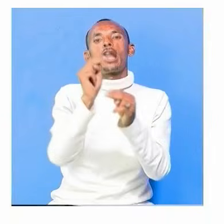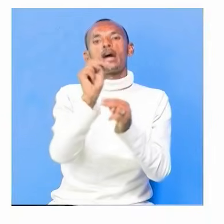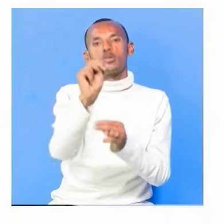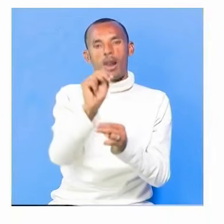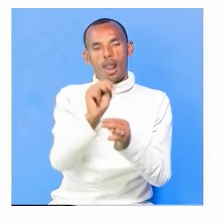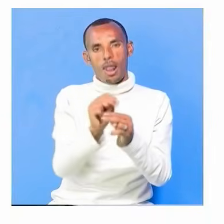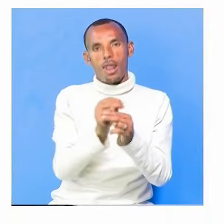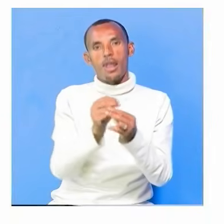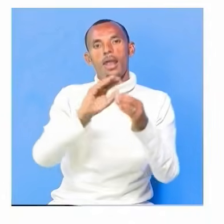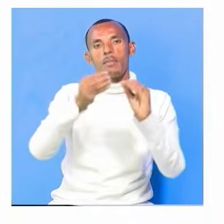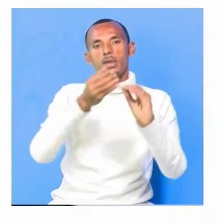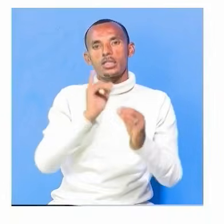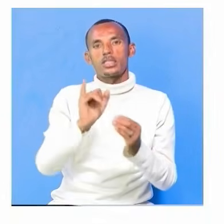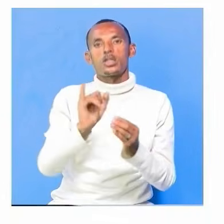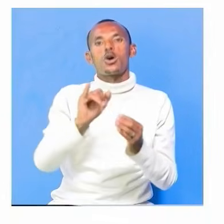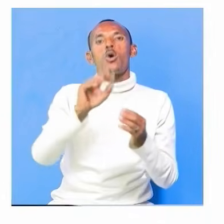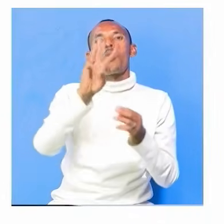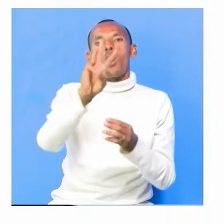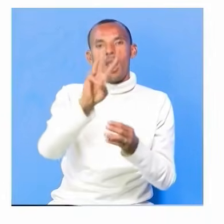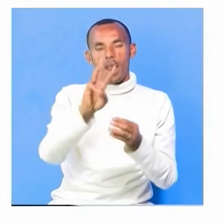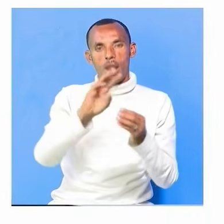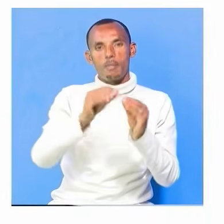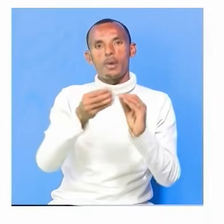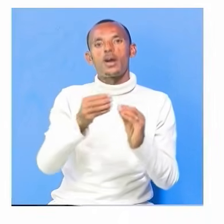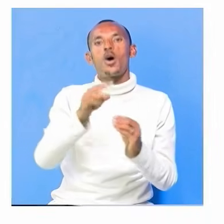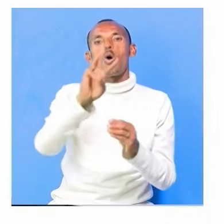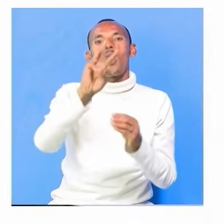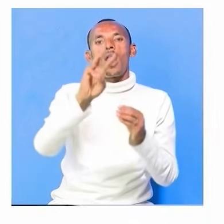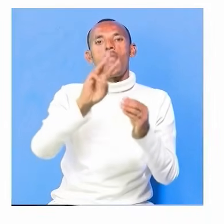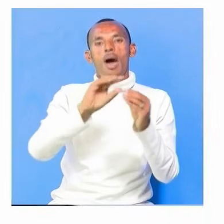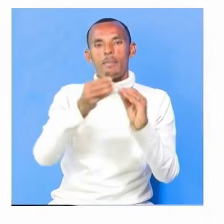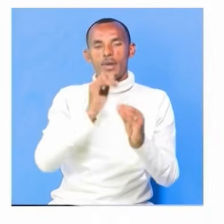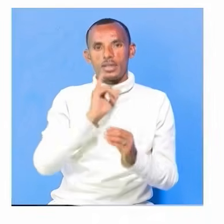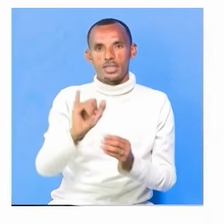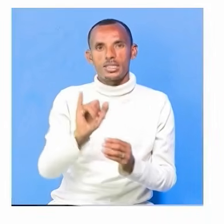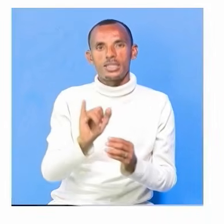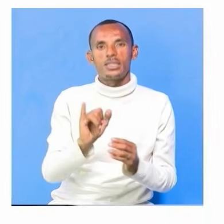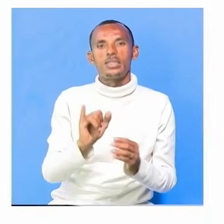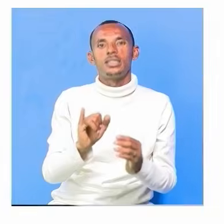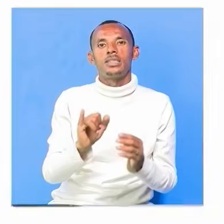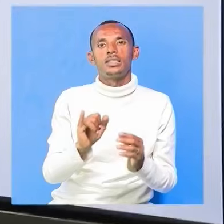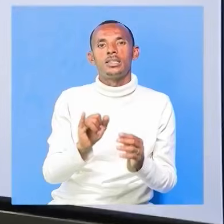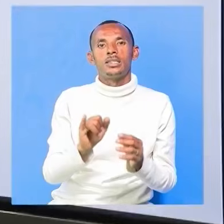the subset of whole number, and the subset of whole number is the subset of,